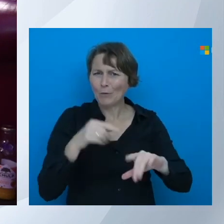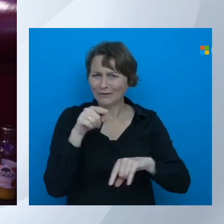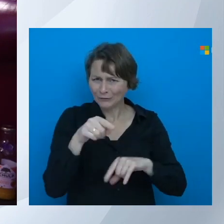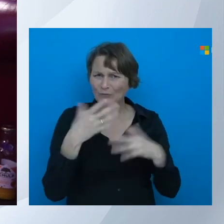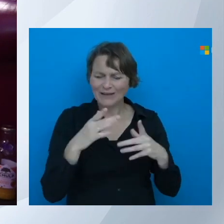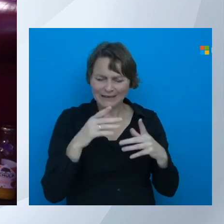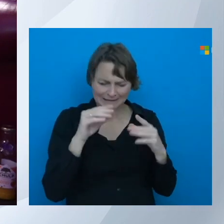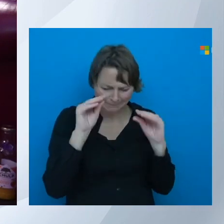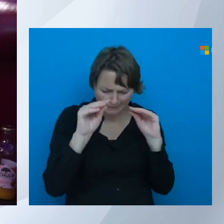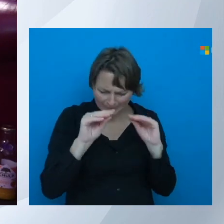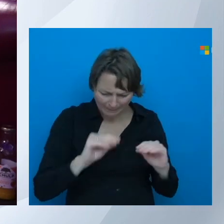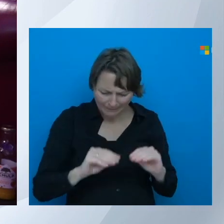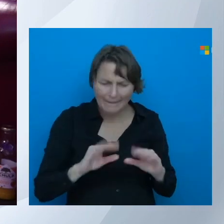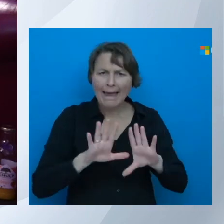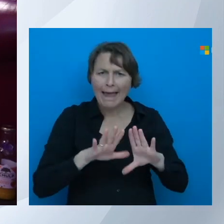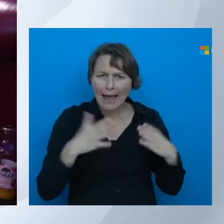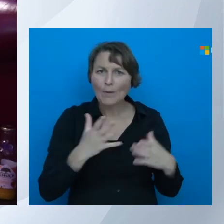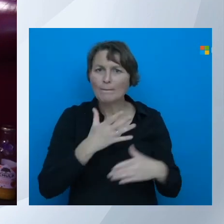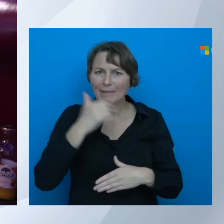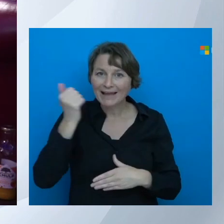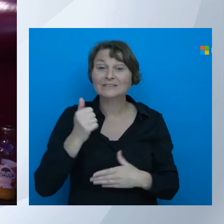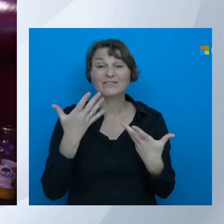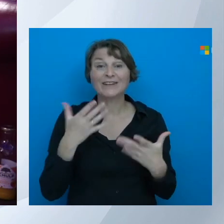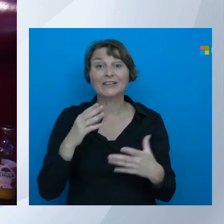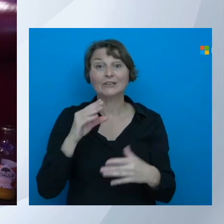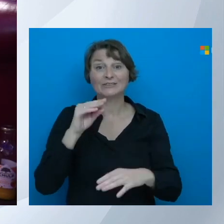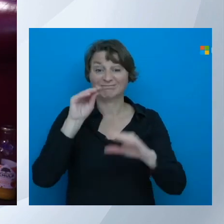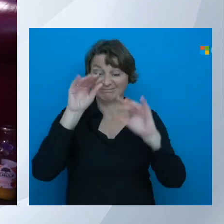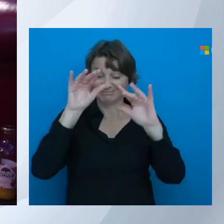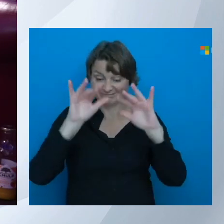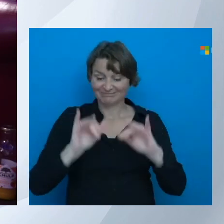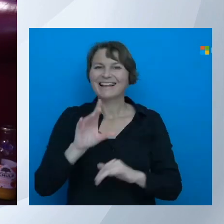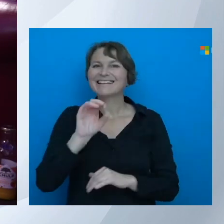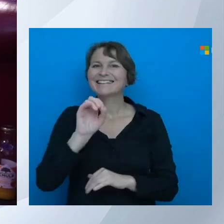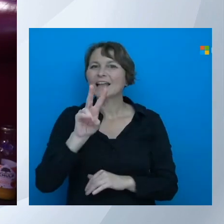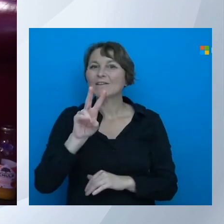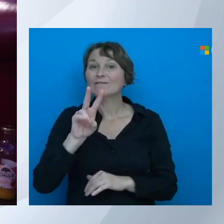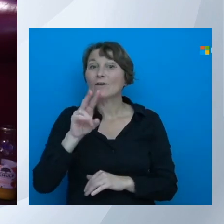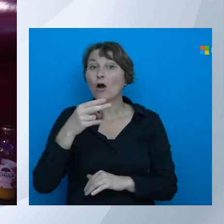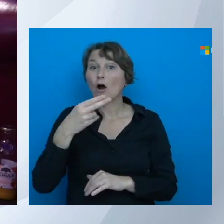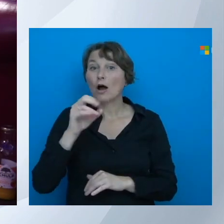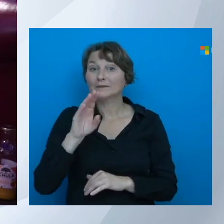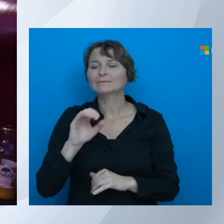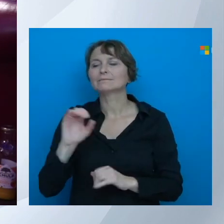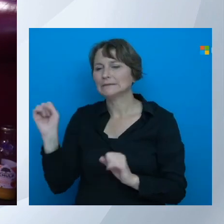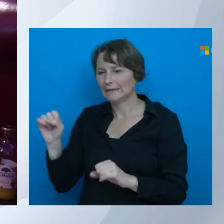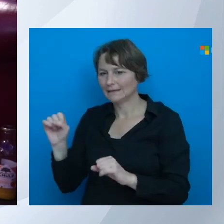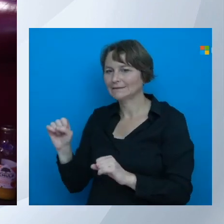used Azure DevOps for planning my moving, and